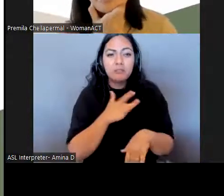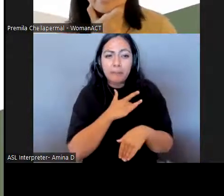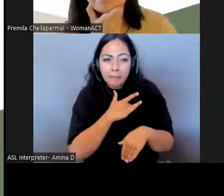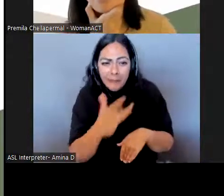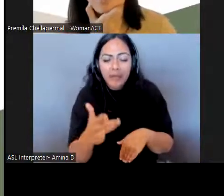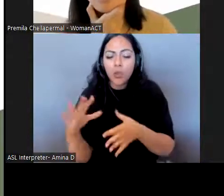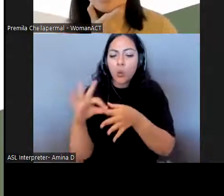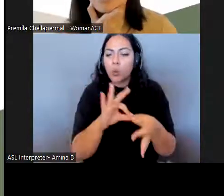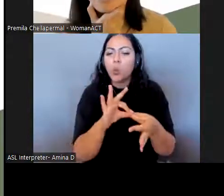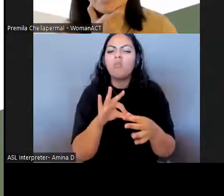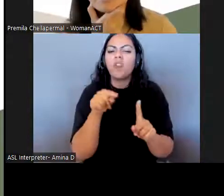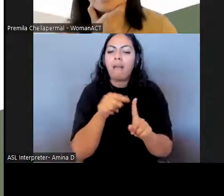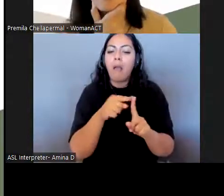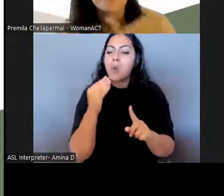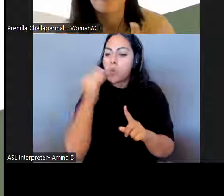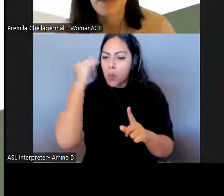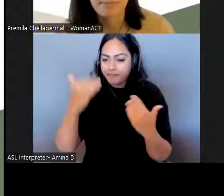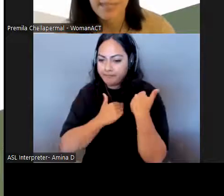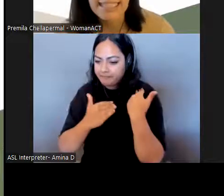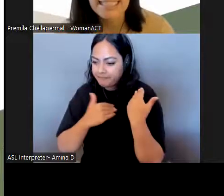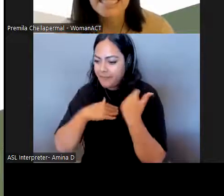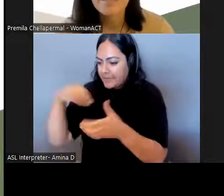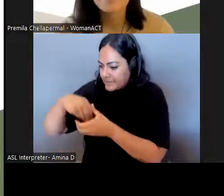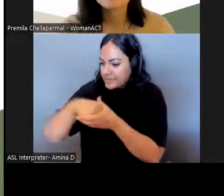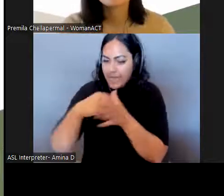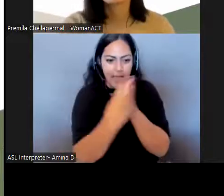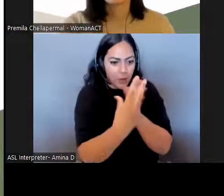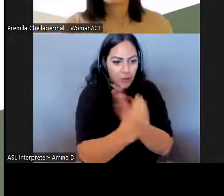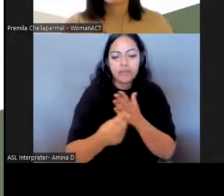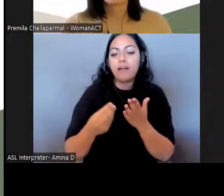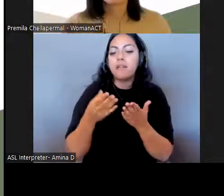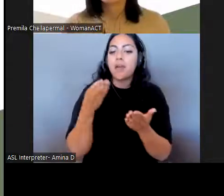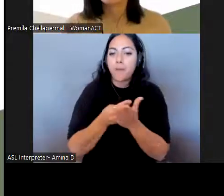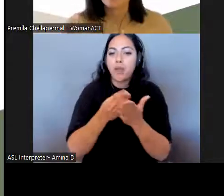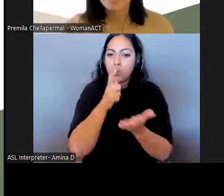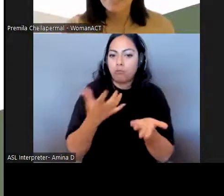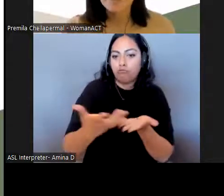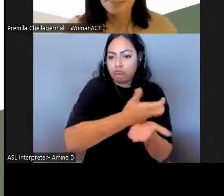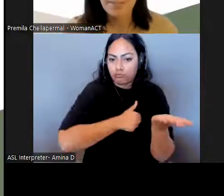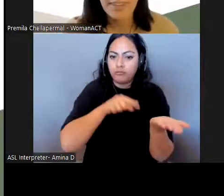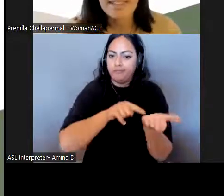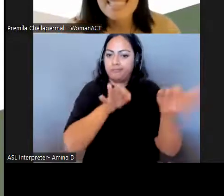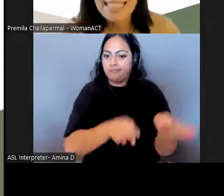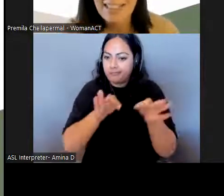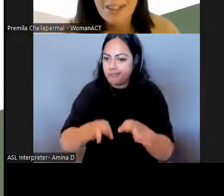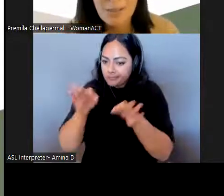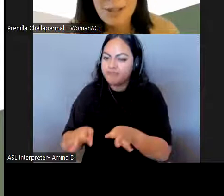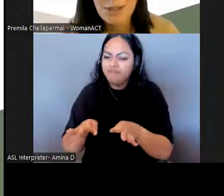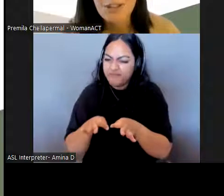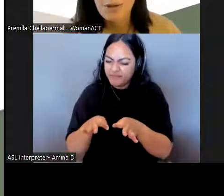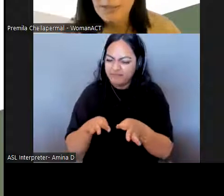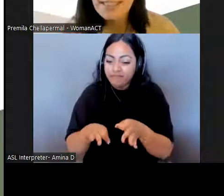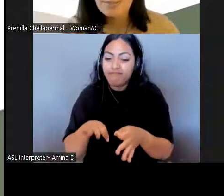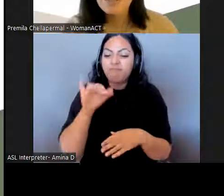norms related to household roles and decision-making about money, and this differed across cultural contexts. These gender norms